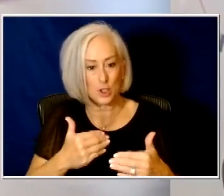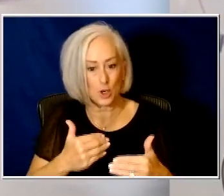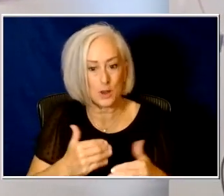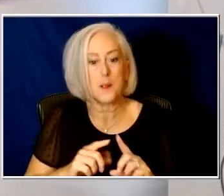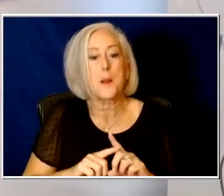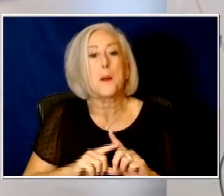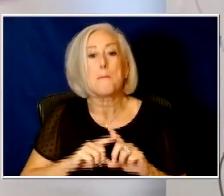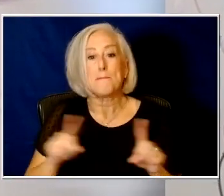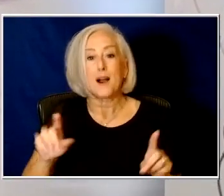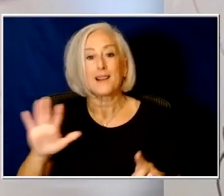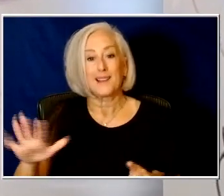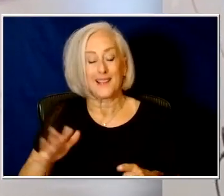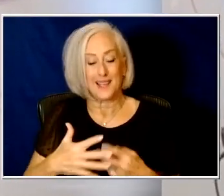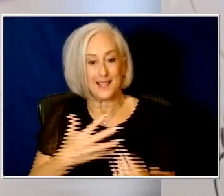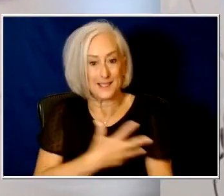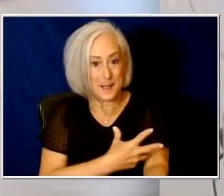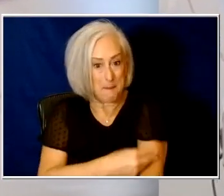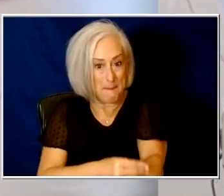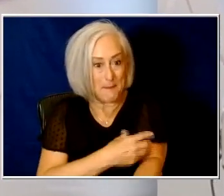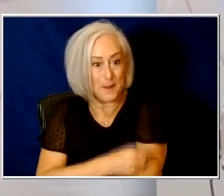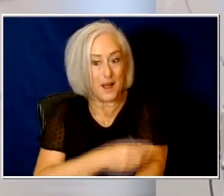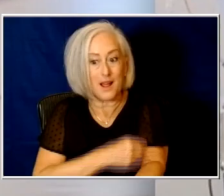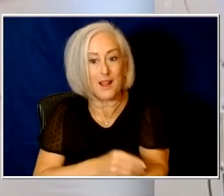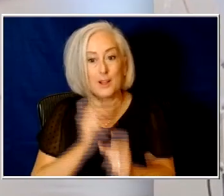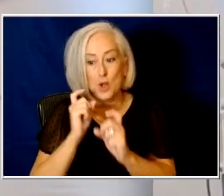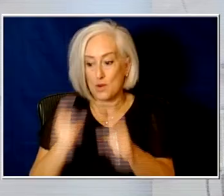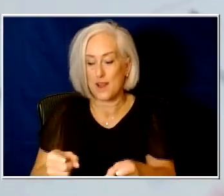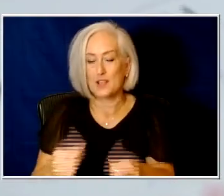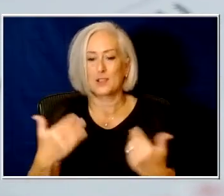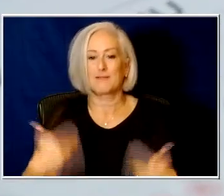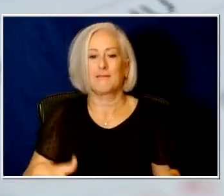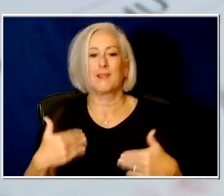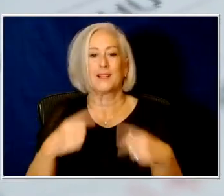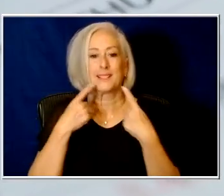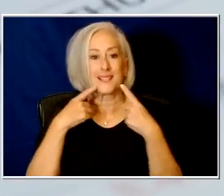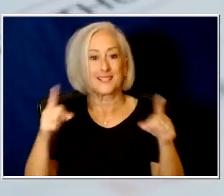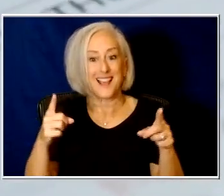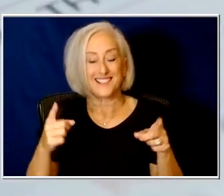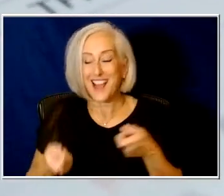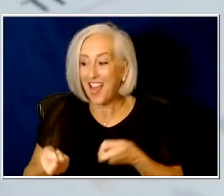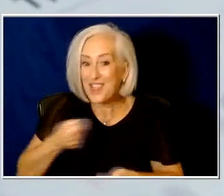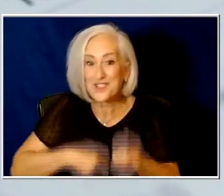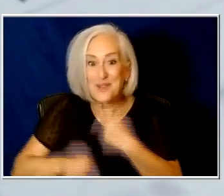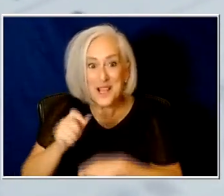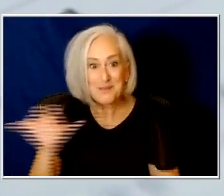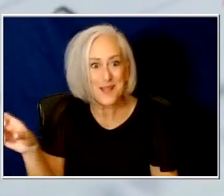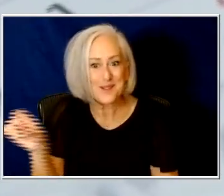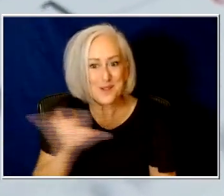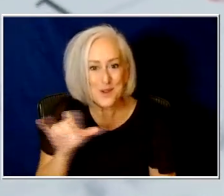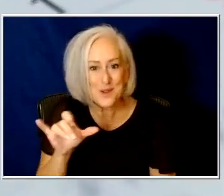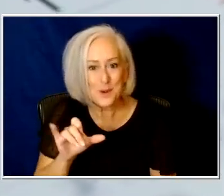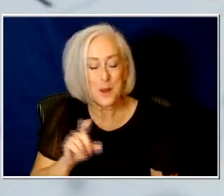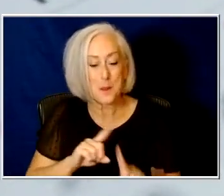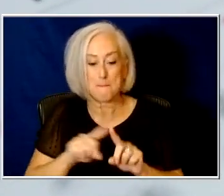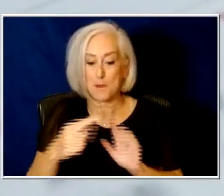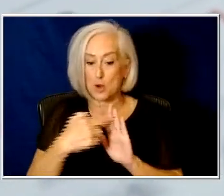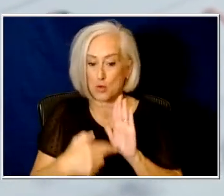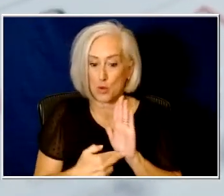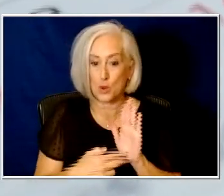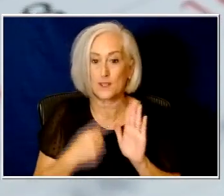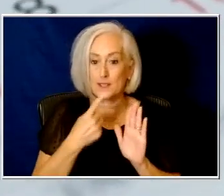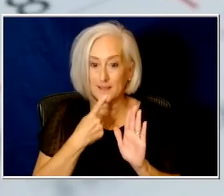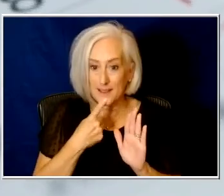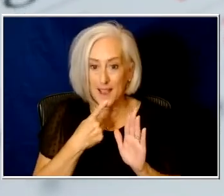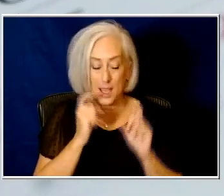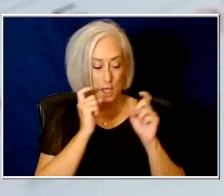was a success, and so was David's transplant. But the rules require donors and recipients wait 2 years before